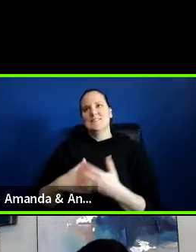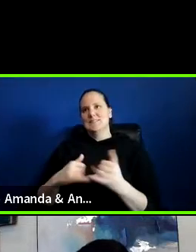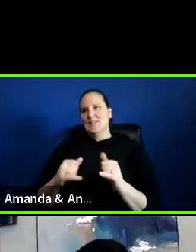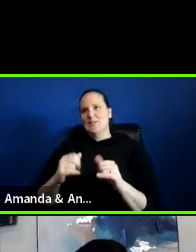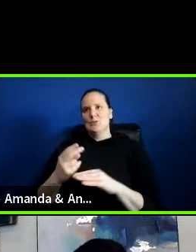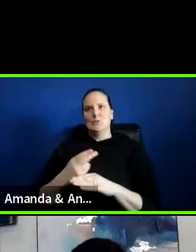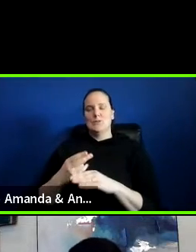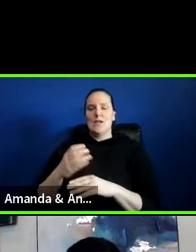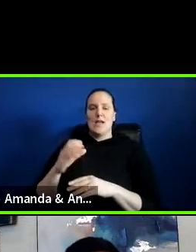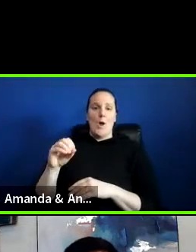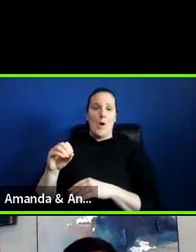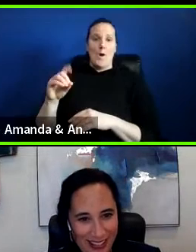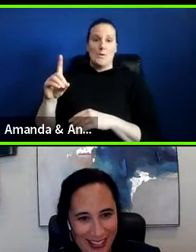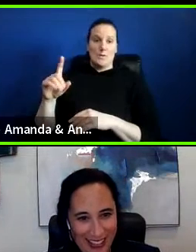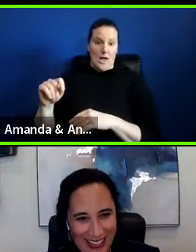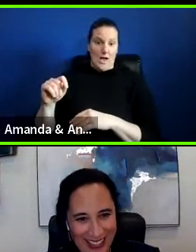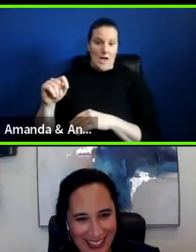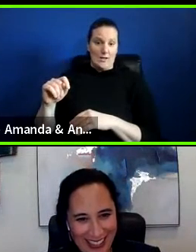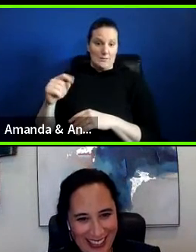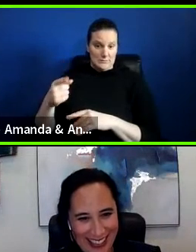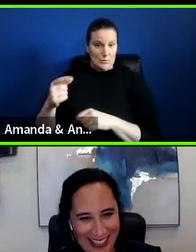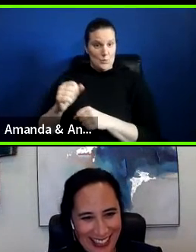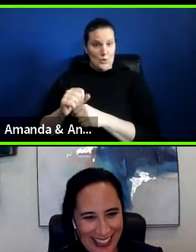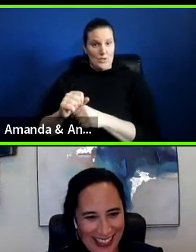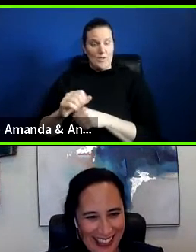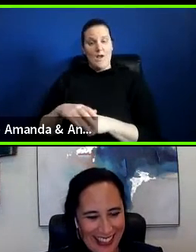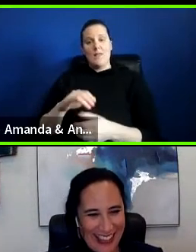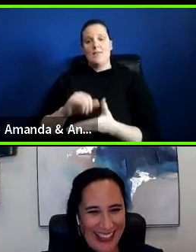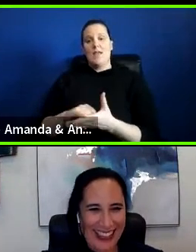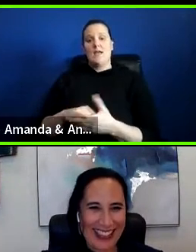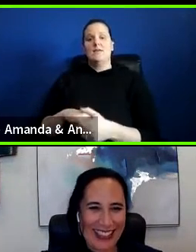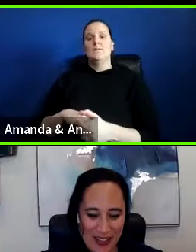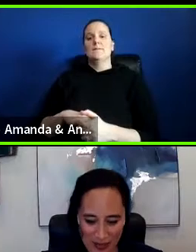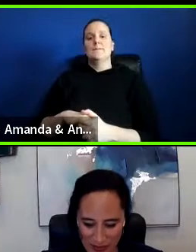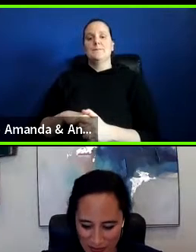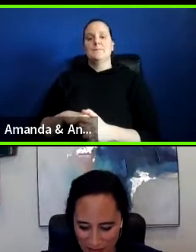if ODOT was, you know, we were working on that